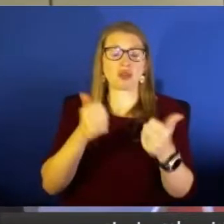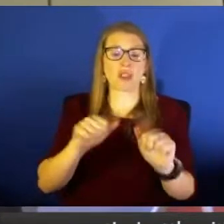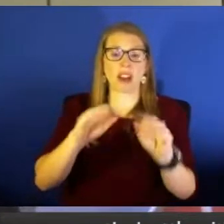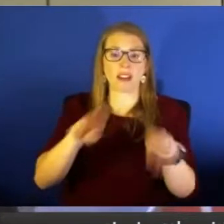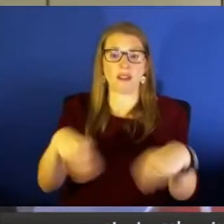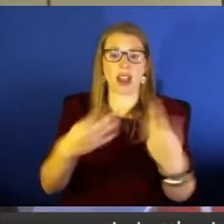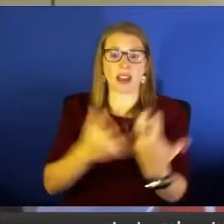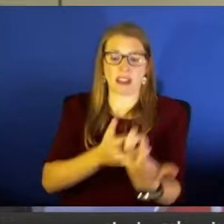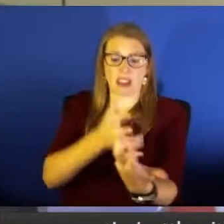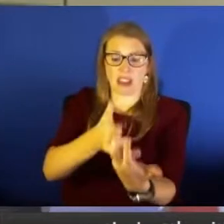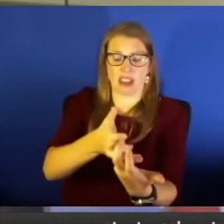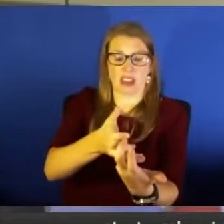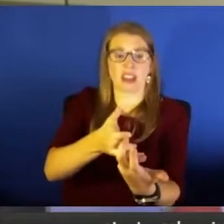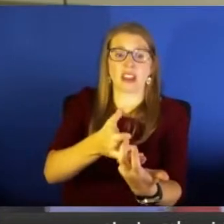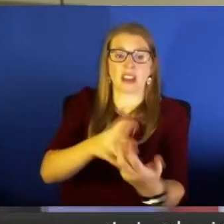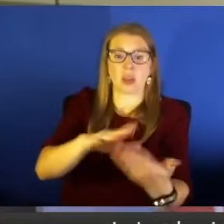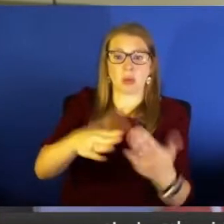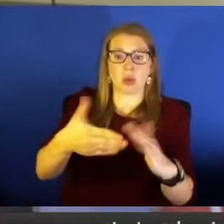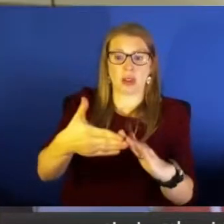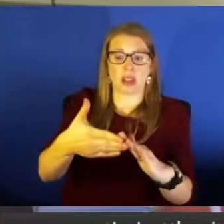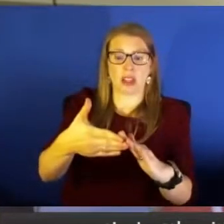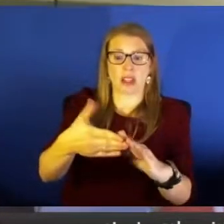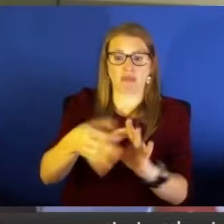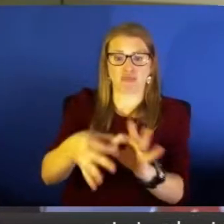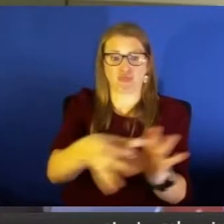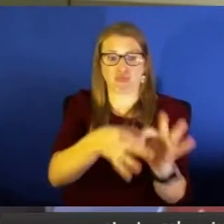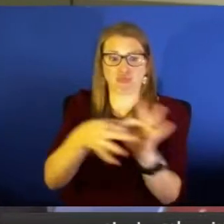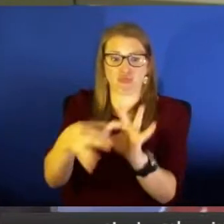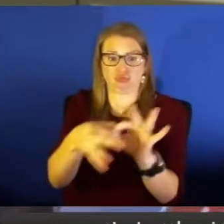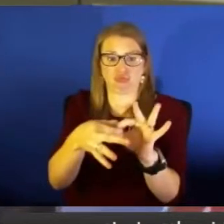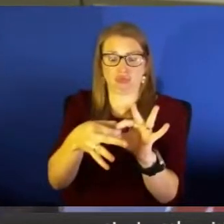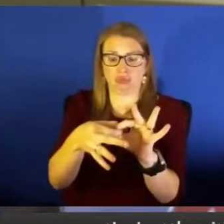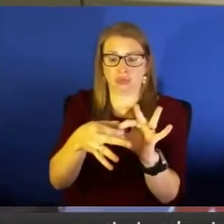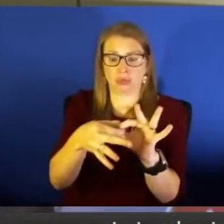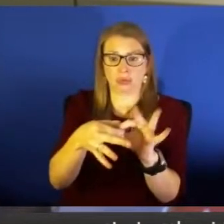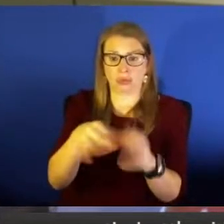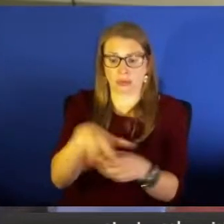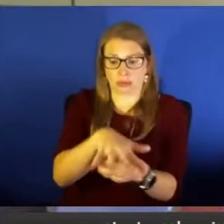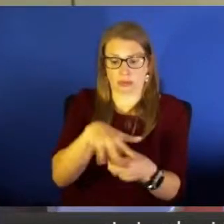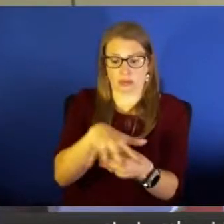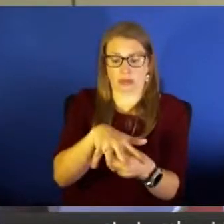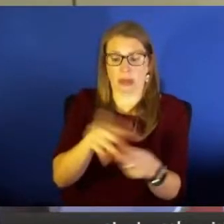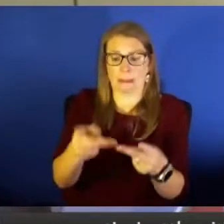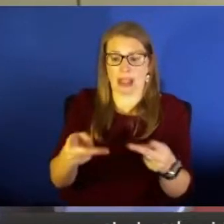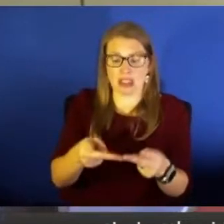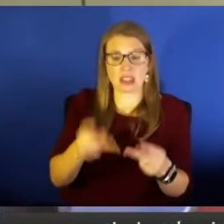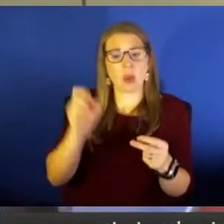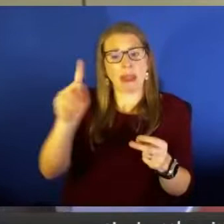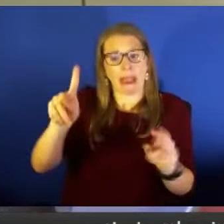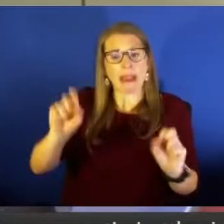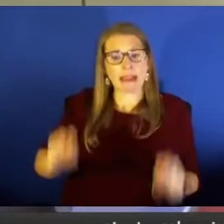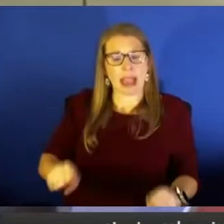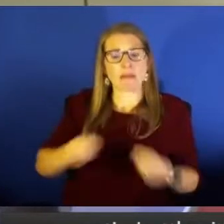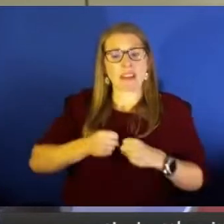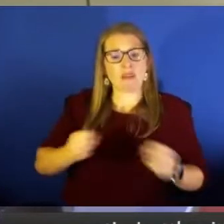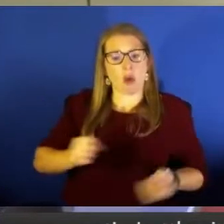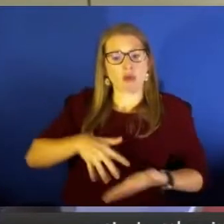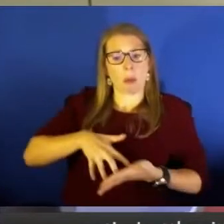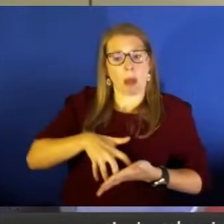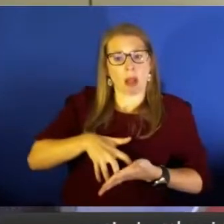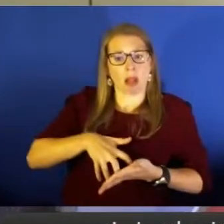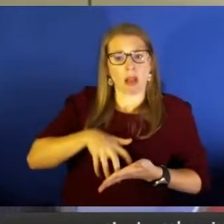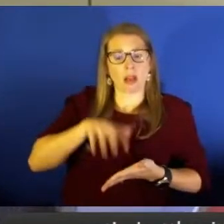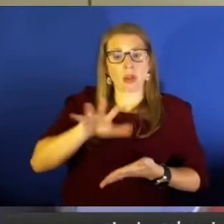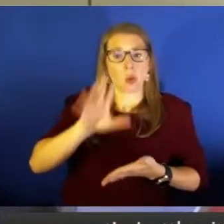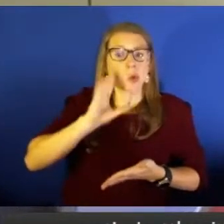of a community, and again, create where people feel like it's okay to be vulnerable. They come to understand that their story is the key that